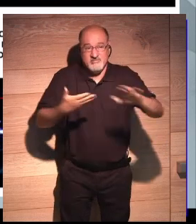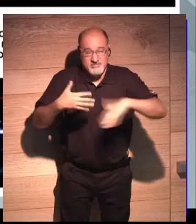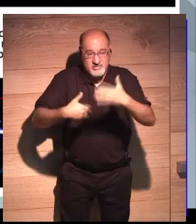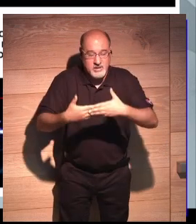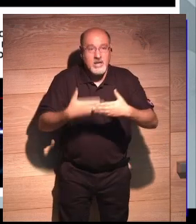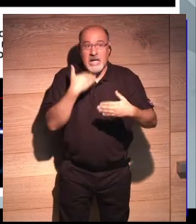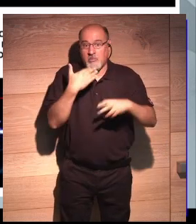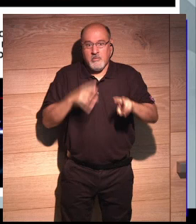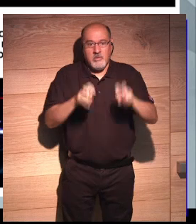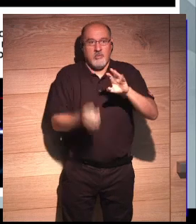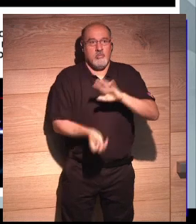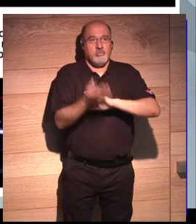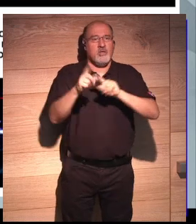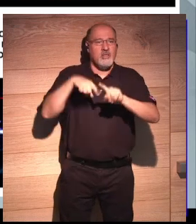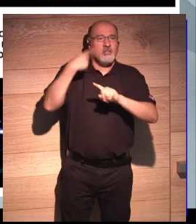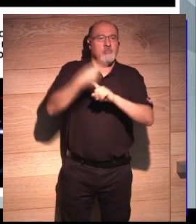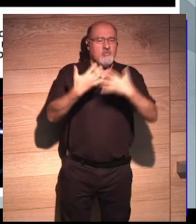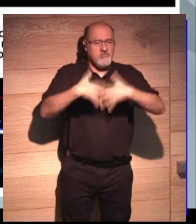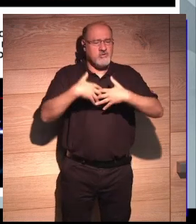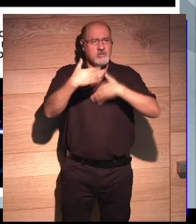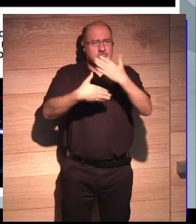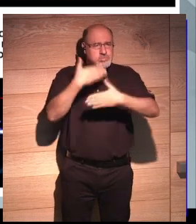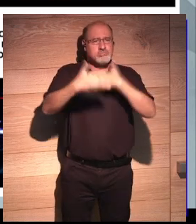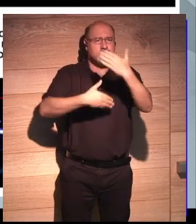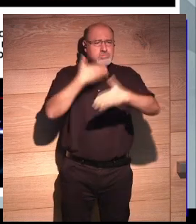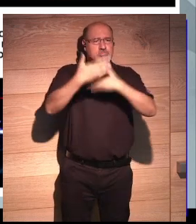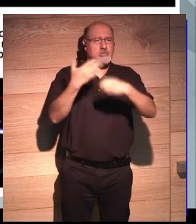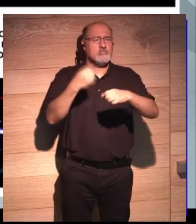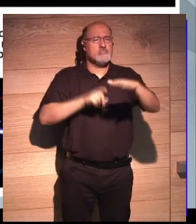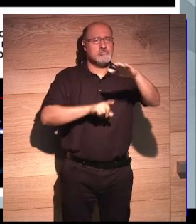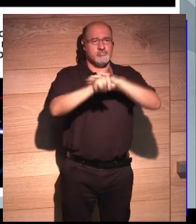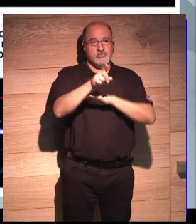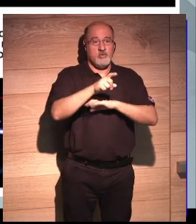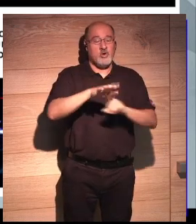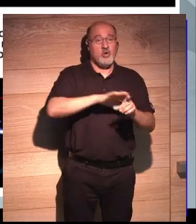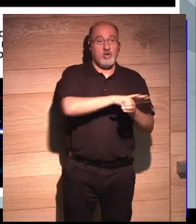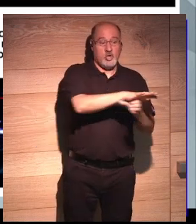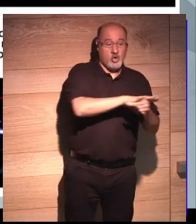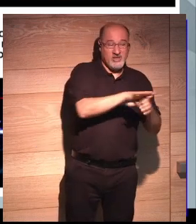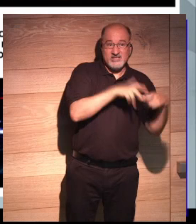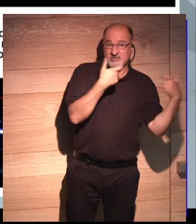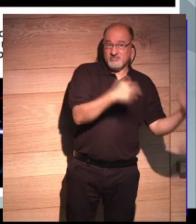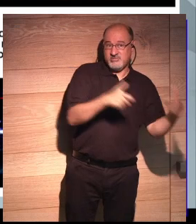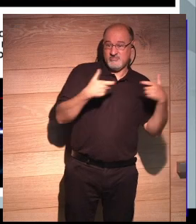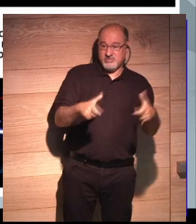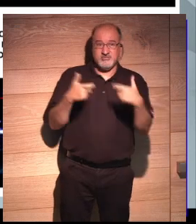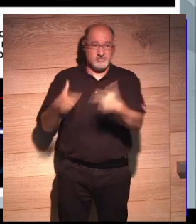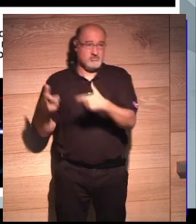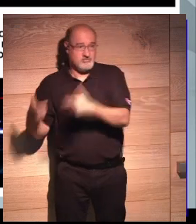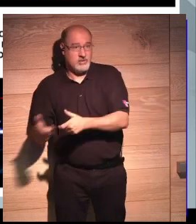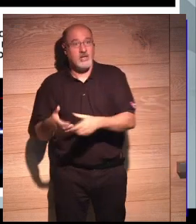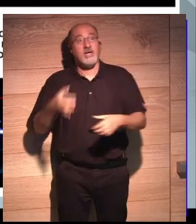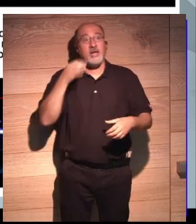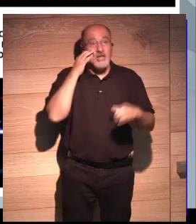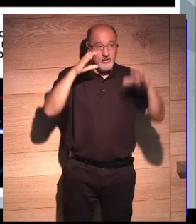That means that we show the work in different contexts as well. So you make for VR, but then we port it to, like, this was